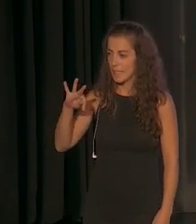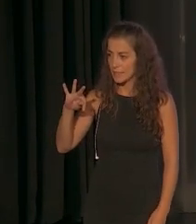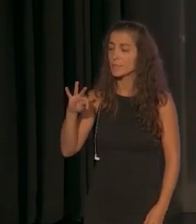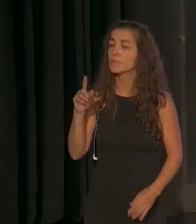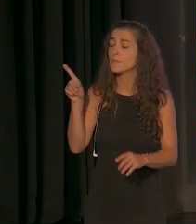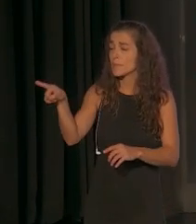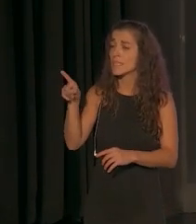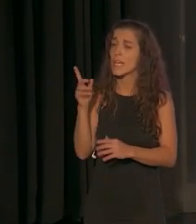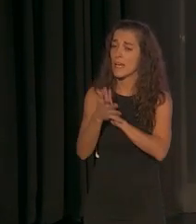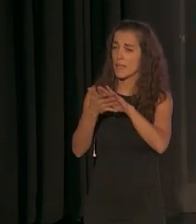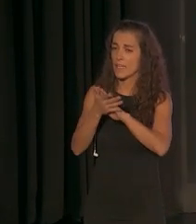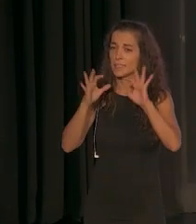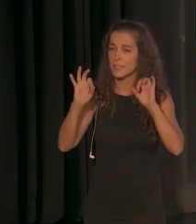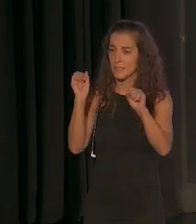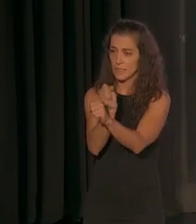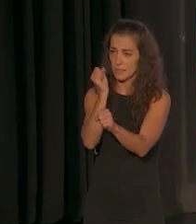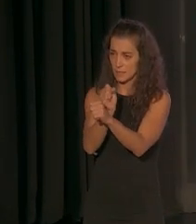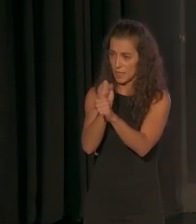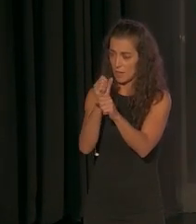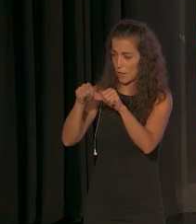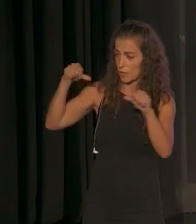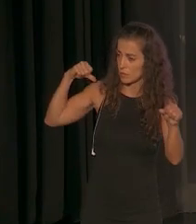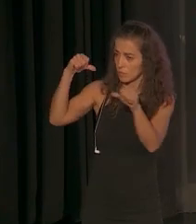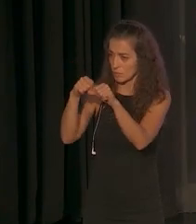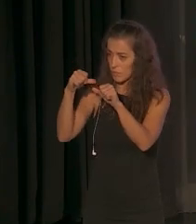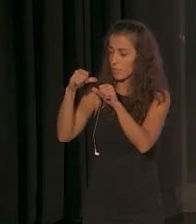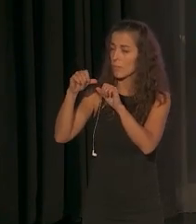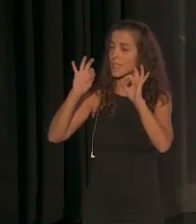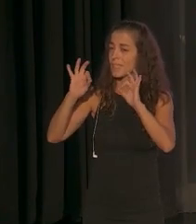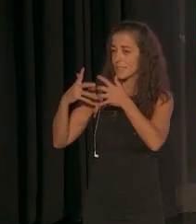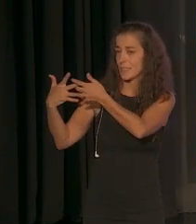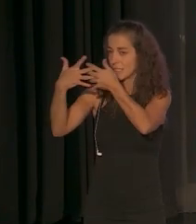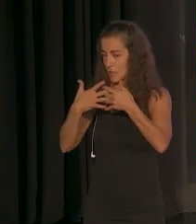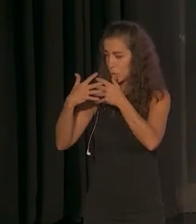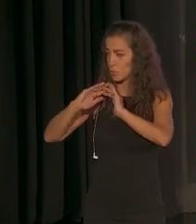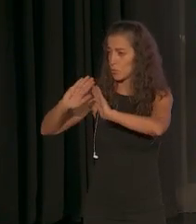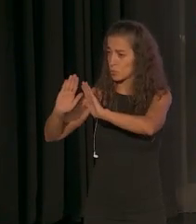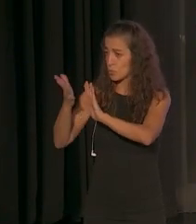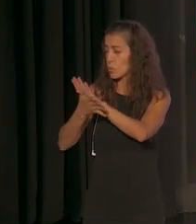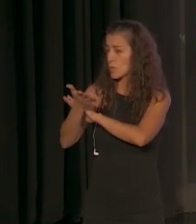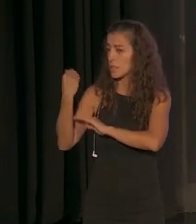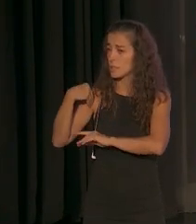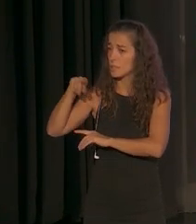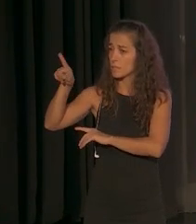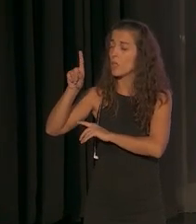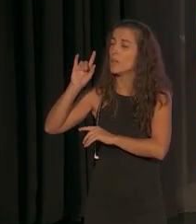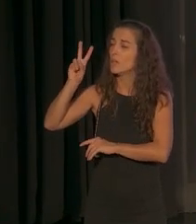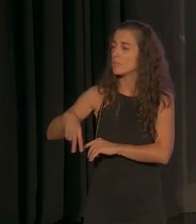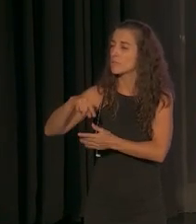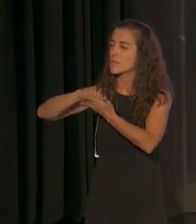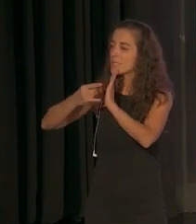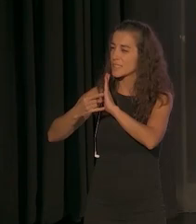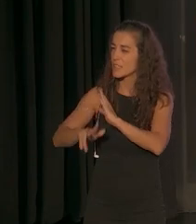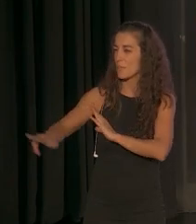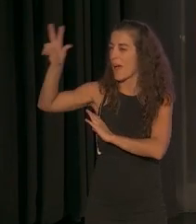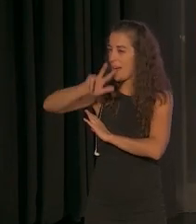She is going to speak about the work that they've been doing and that they continue to do in the US, where apart from